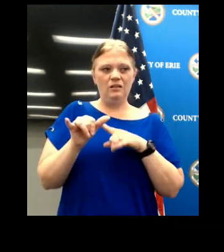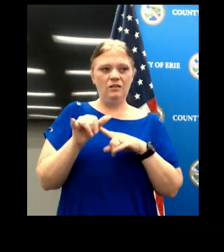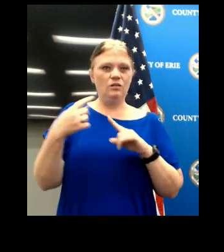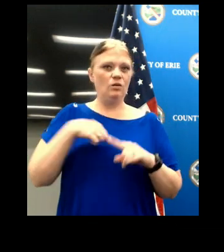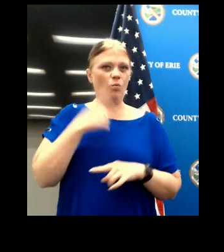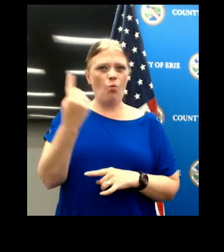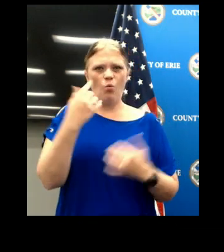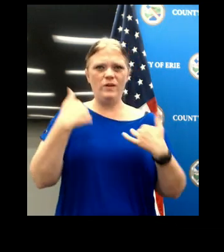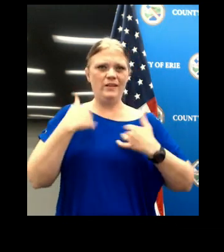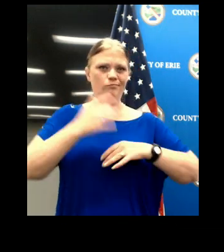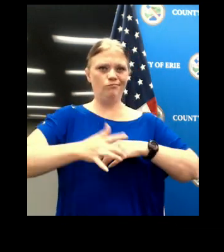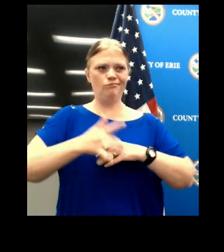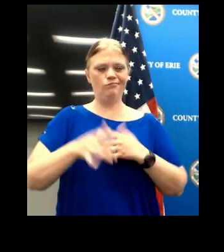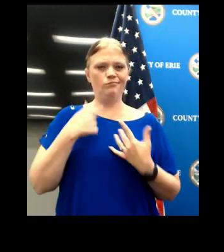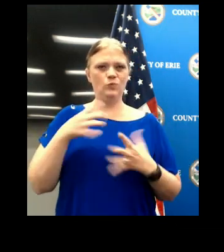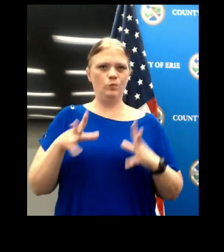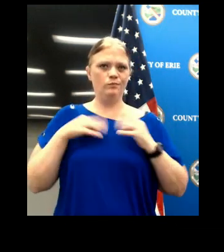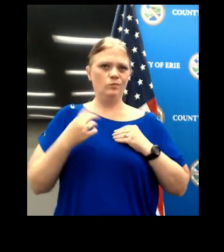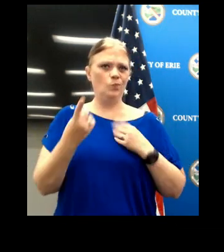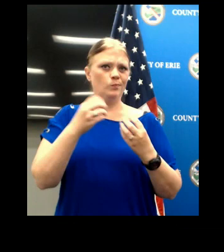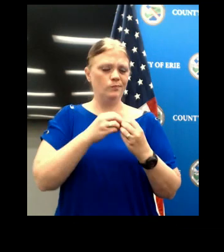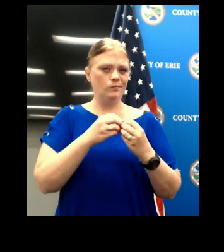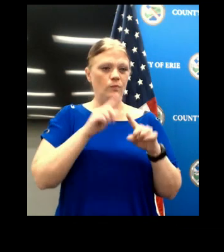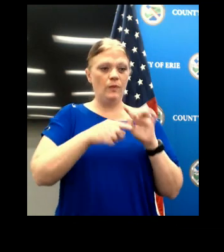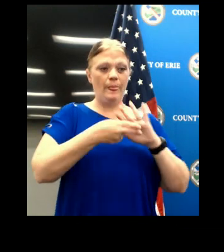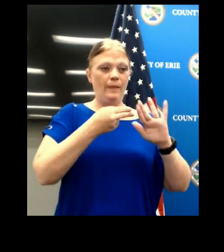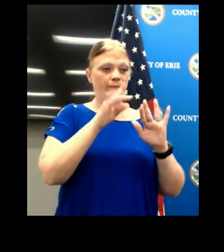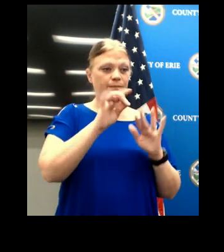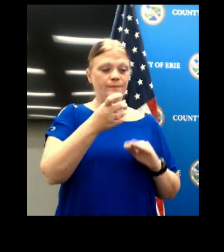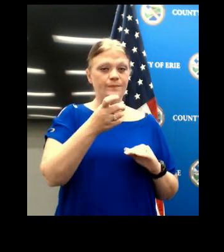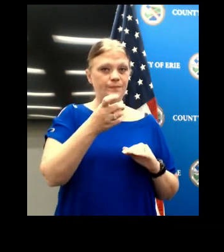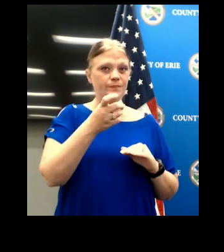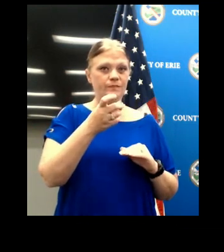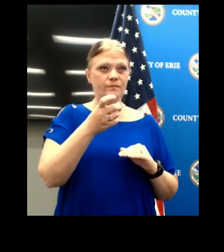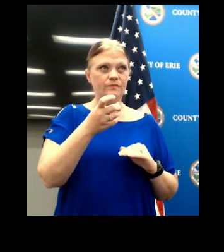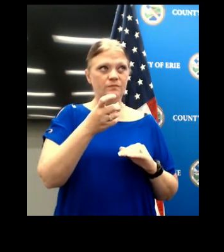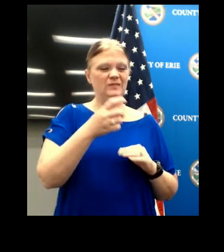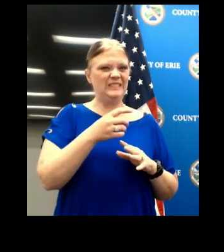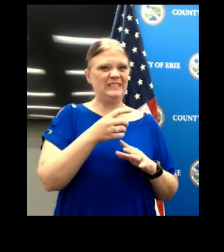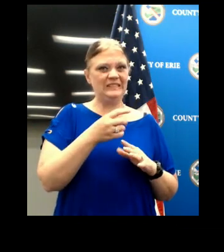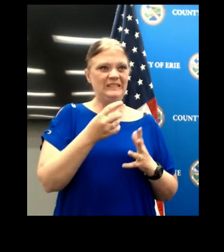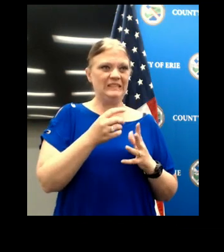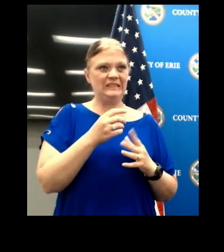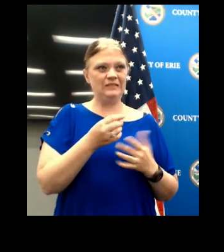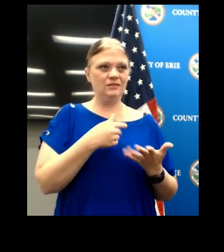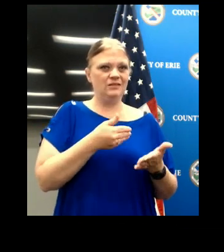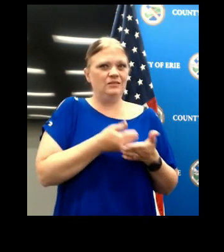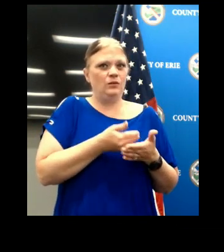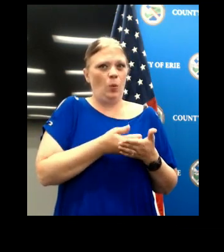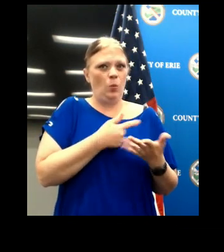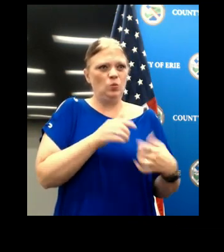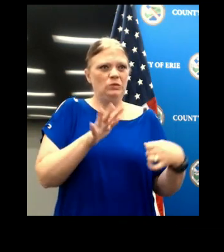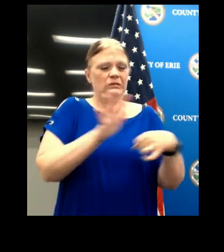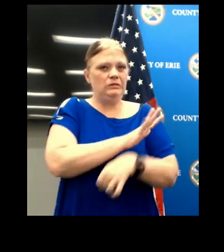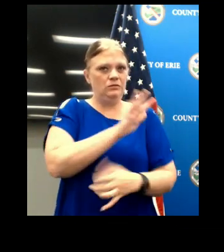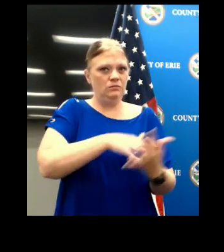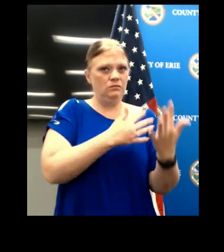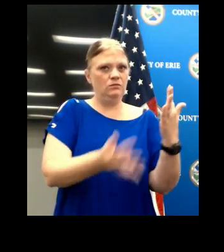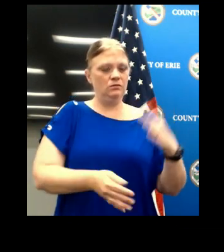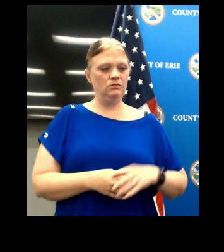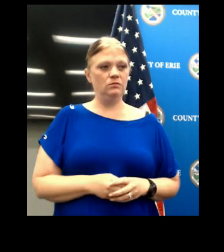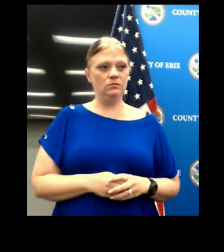always have room to take in one more person, but the diagnostic testing is pretty tight. So remember, we